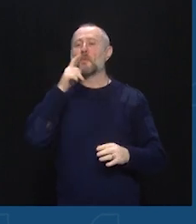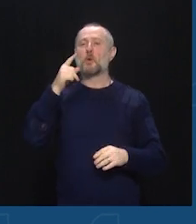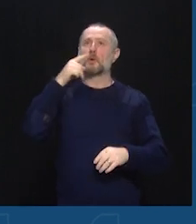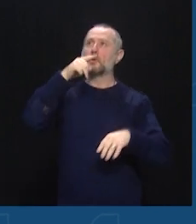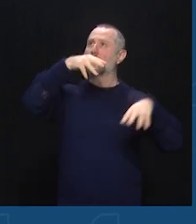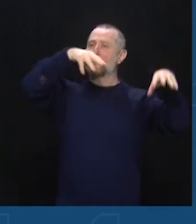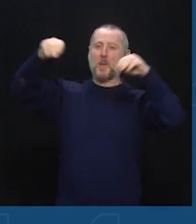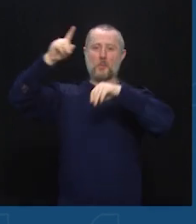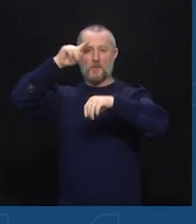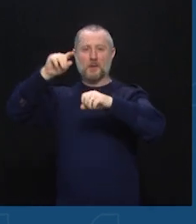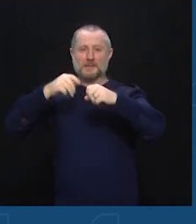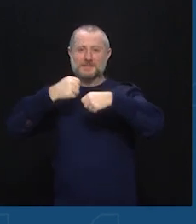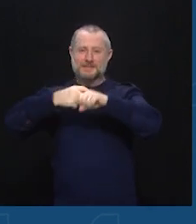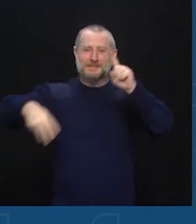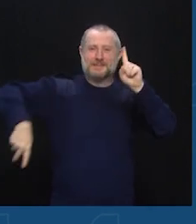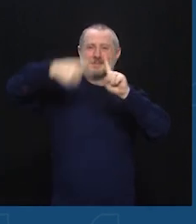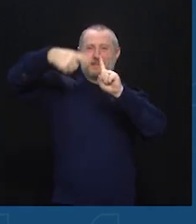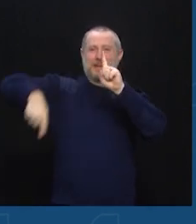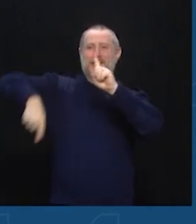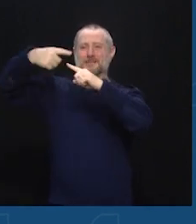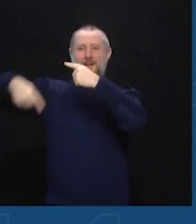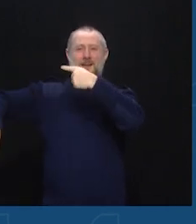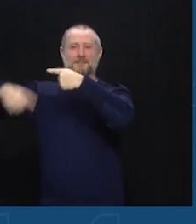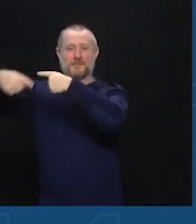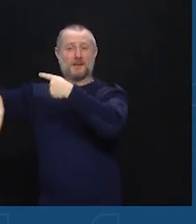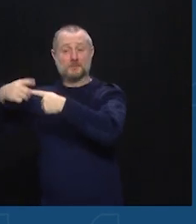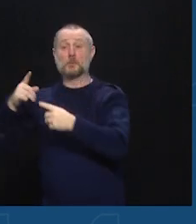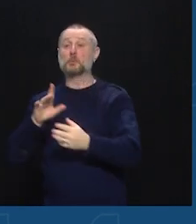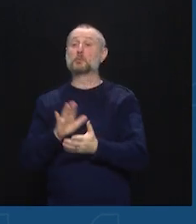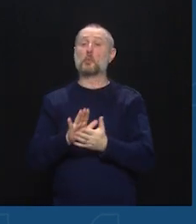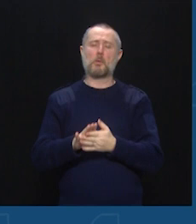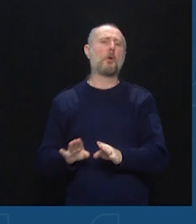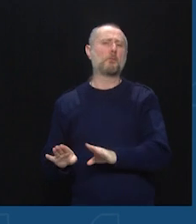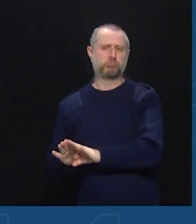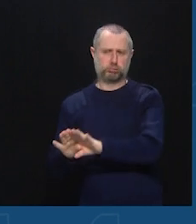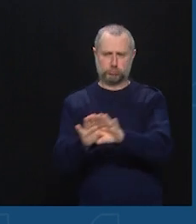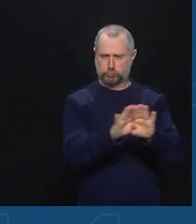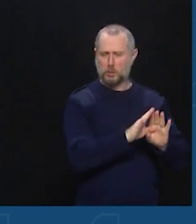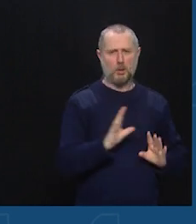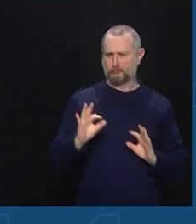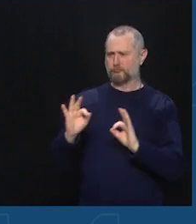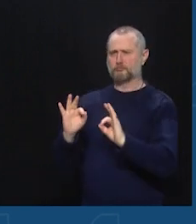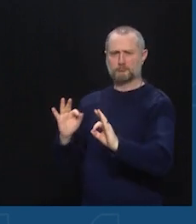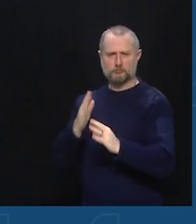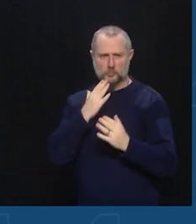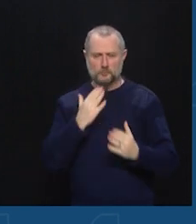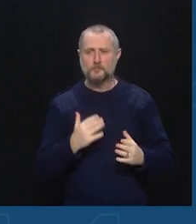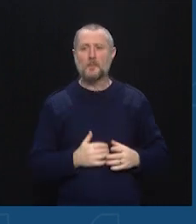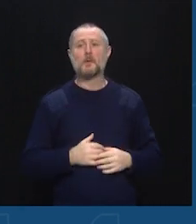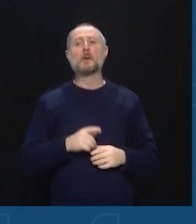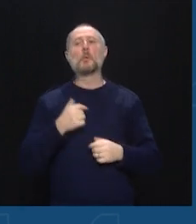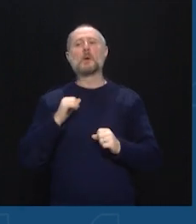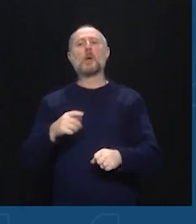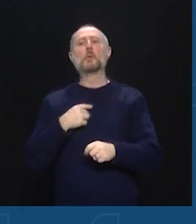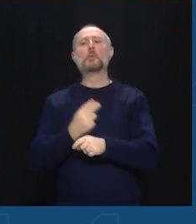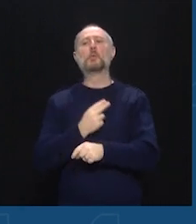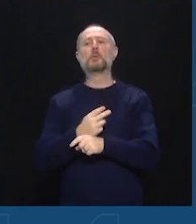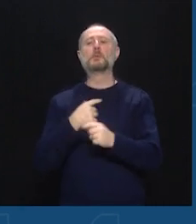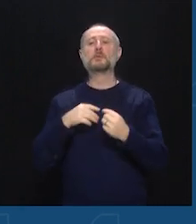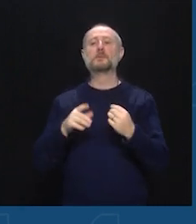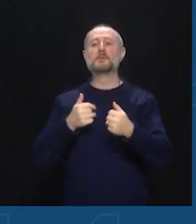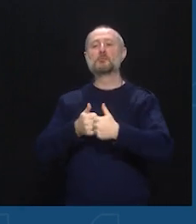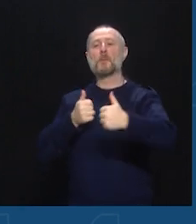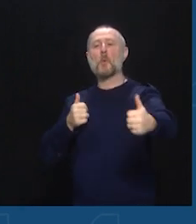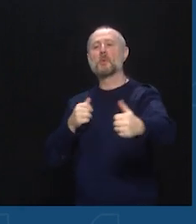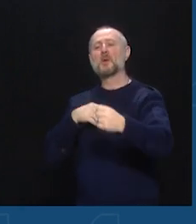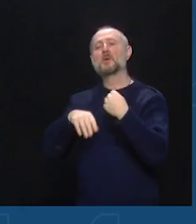to hear about that as well. Most schools are closed. That is the right thing to do. Certainly you can use remote learning. We know how to do that as well. But we are going to continue